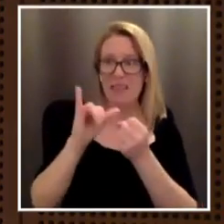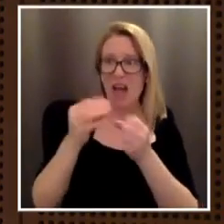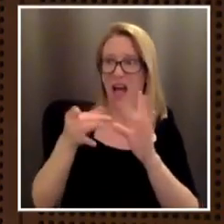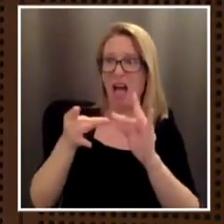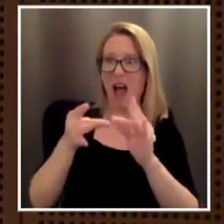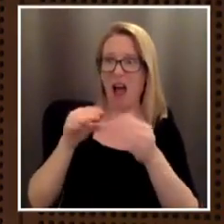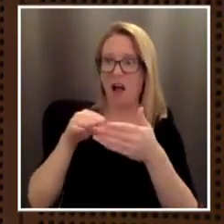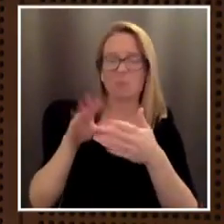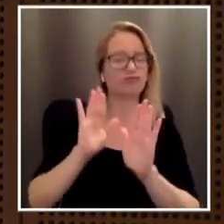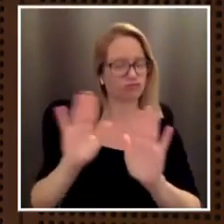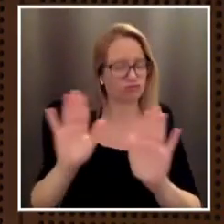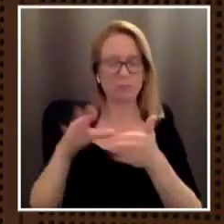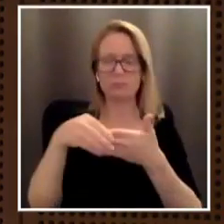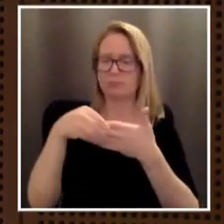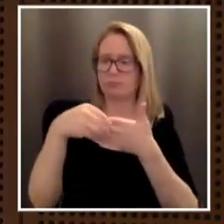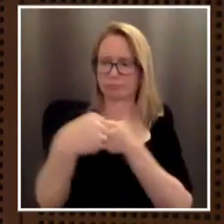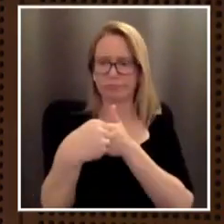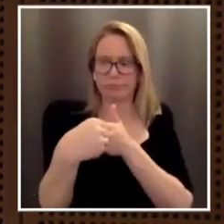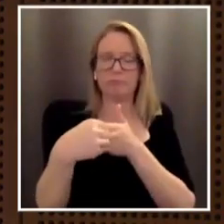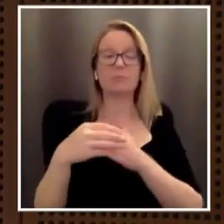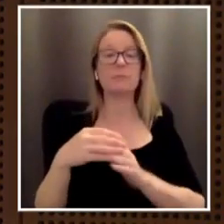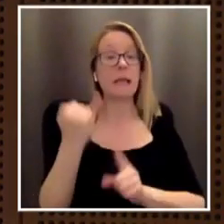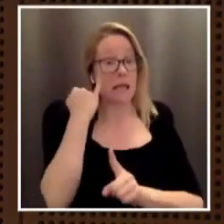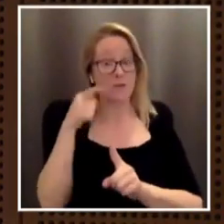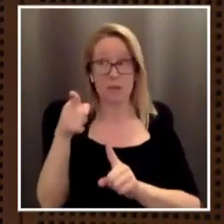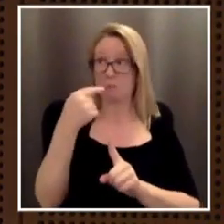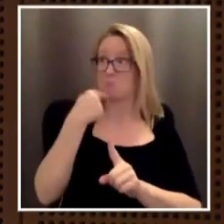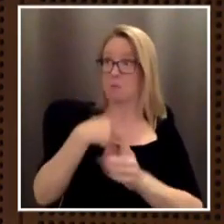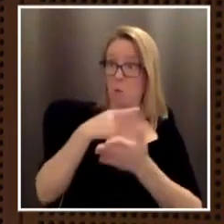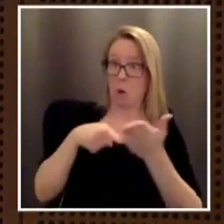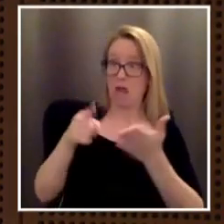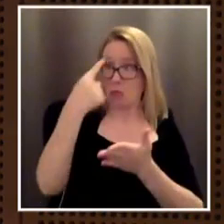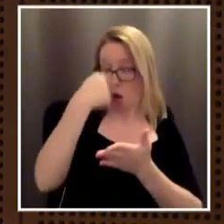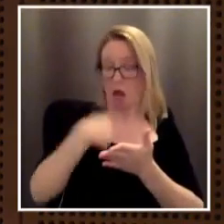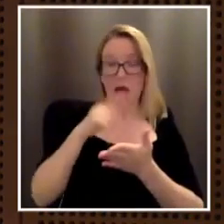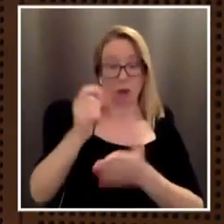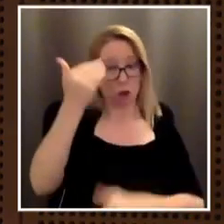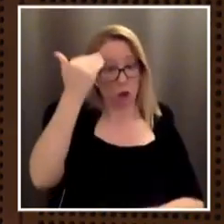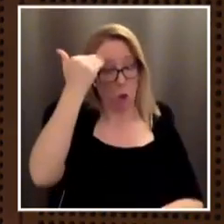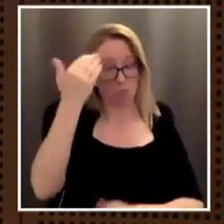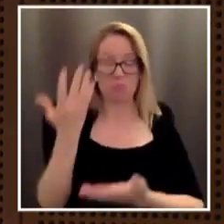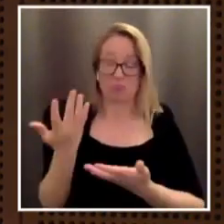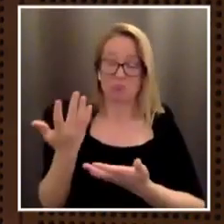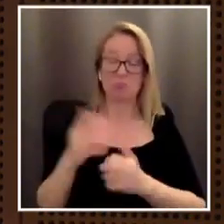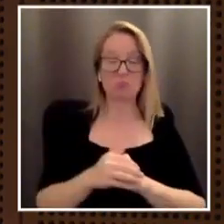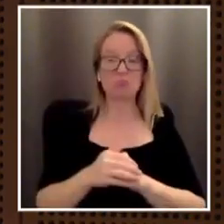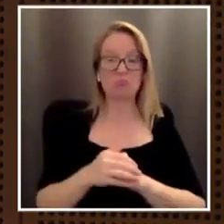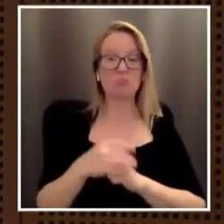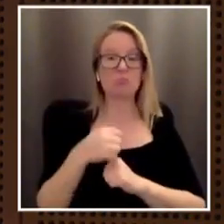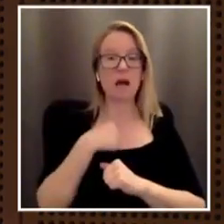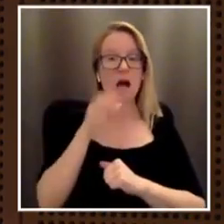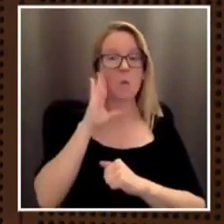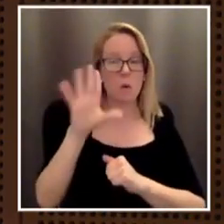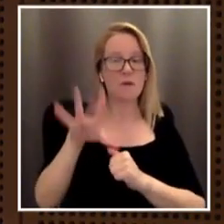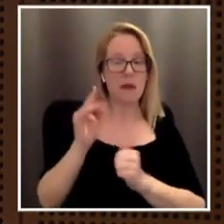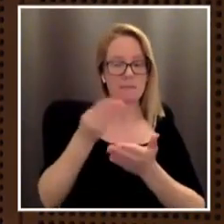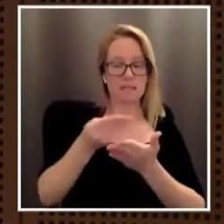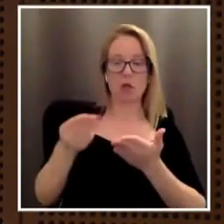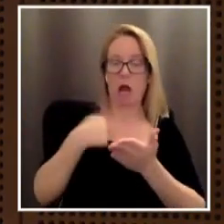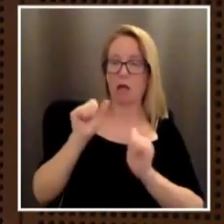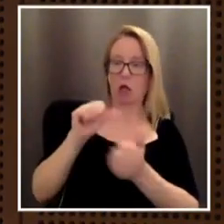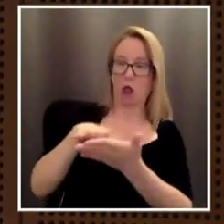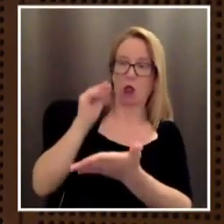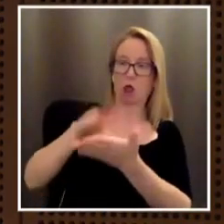And I told them that if he could tell me what he thought I should know, I would find the material from which to learn